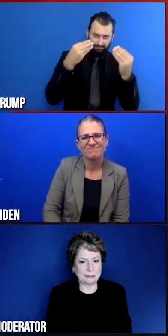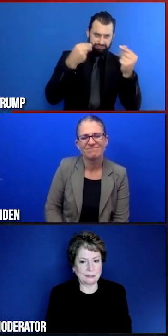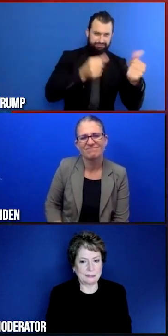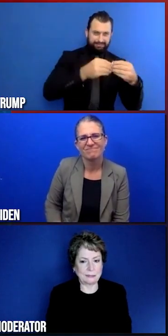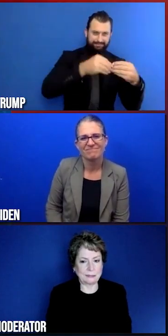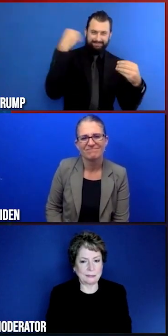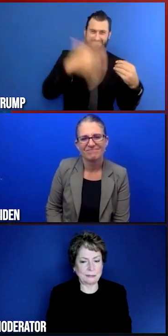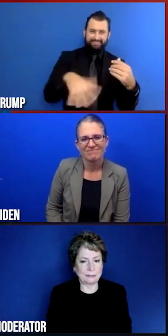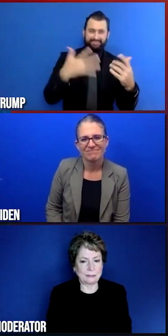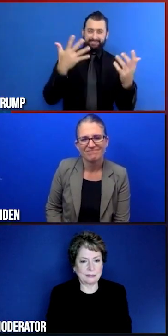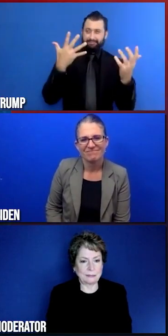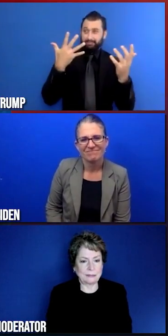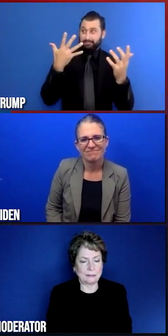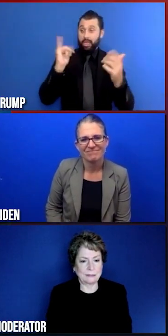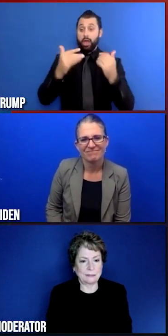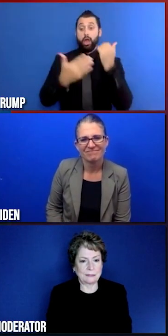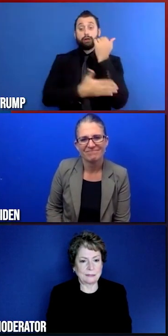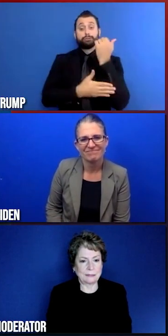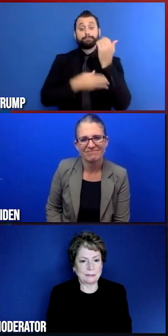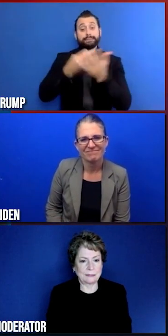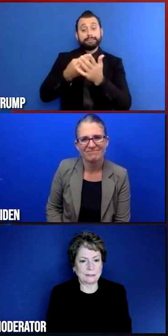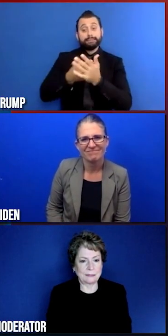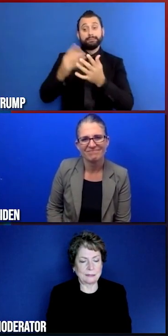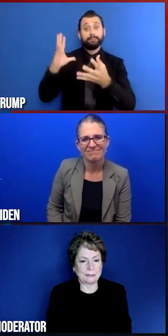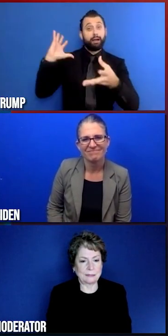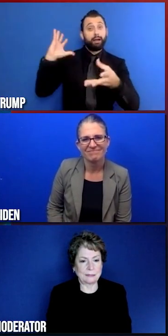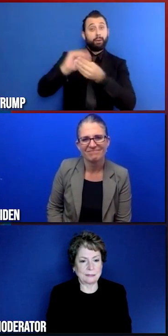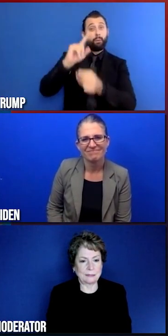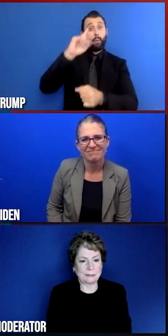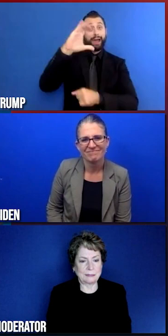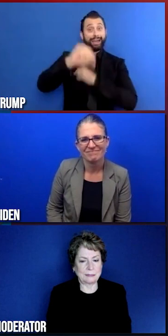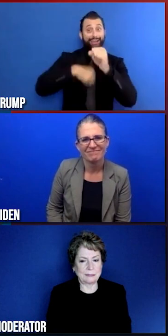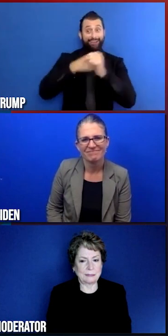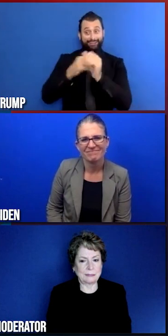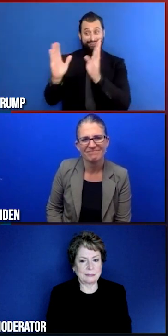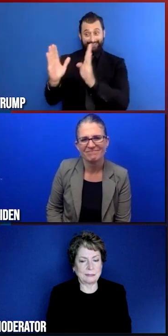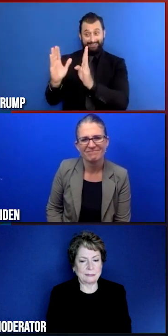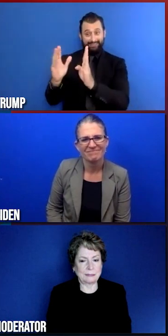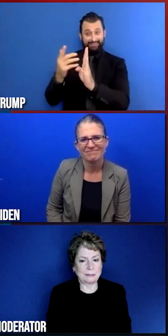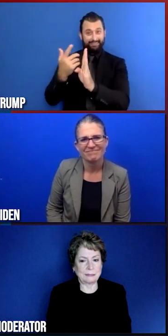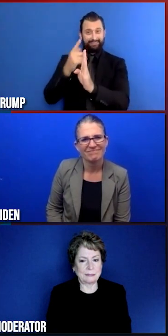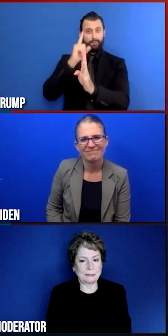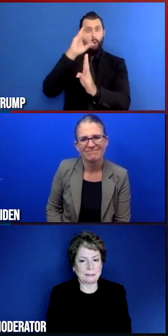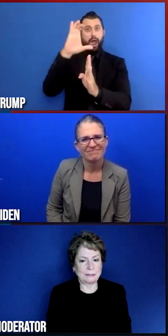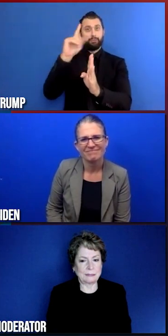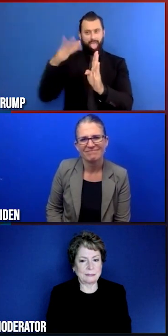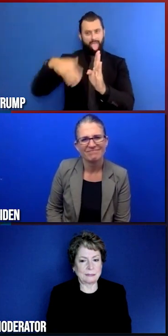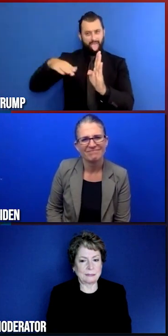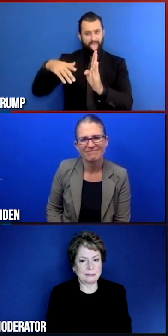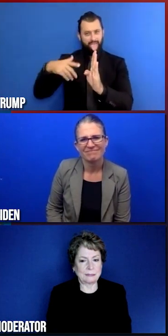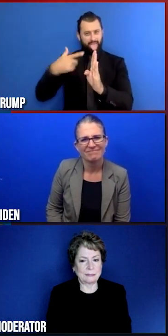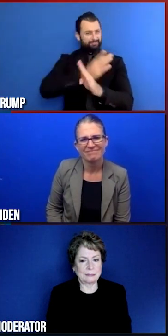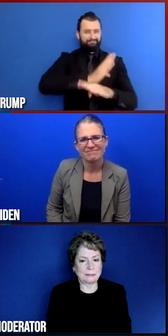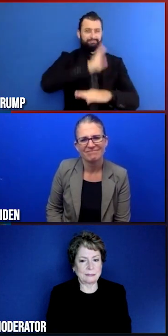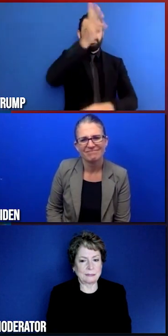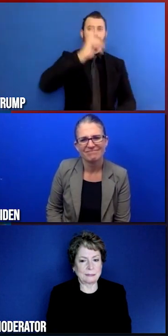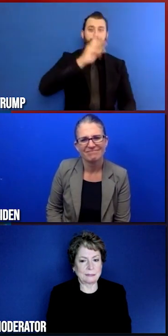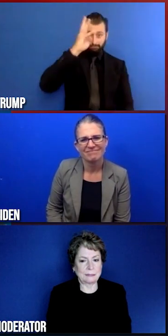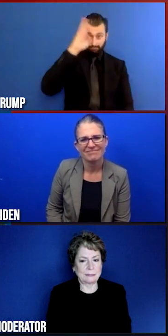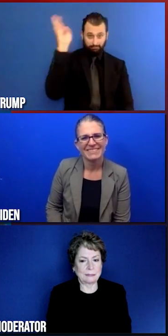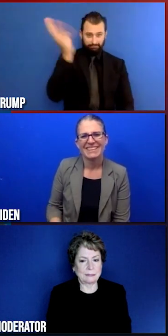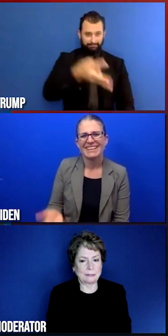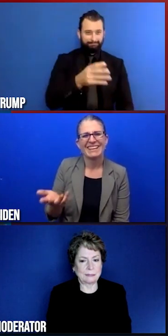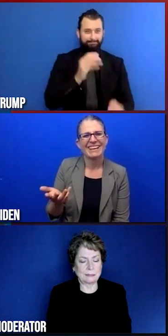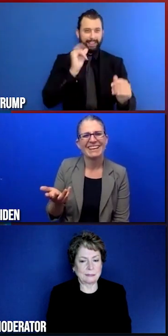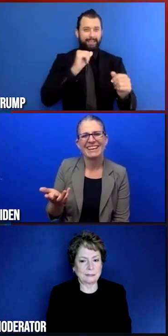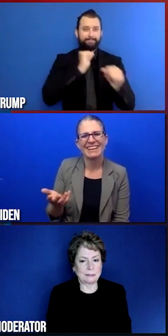to make bigger windows into smaller windows. As far as they're concerned, if you had no window, it would be a lovely thing. This is the craziest